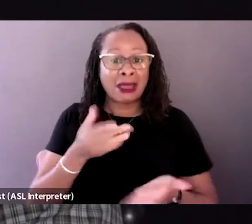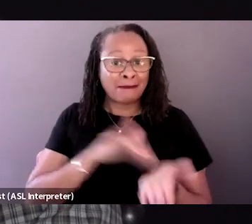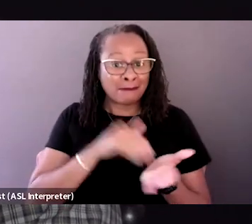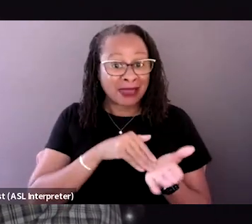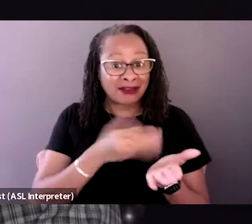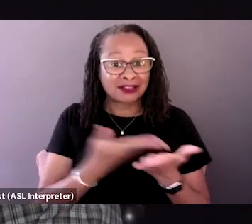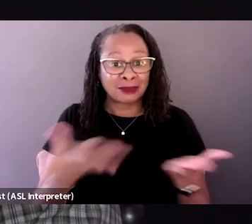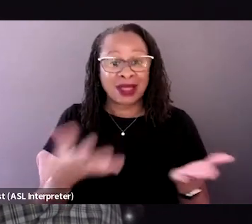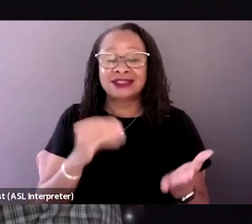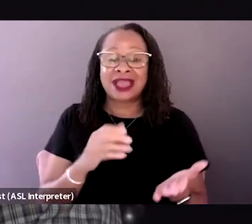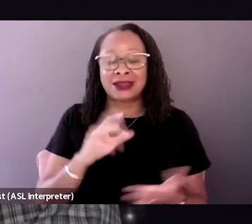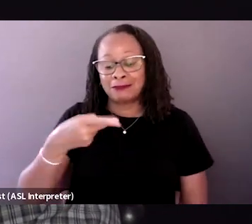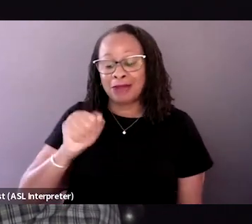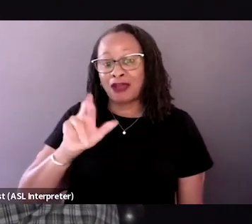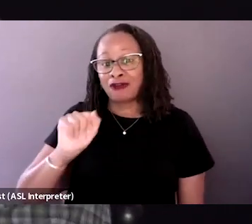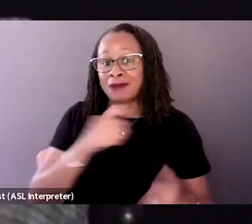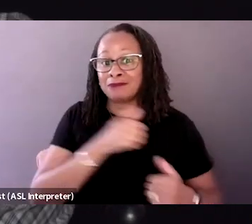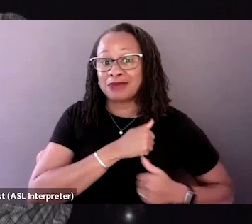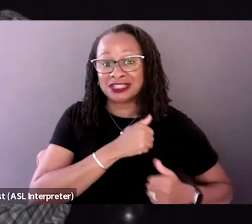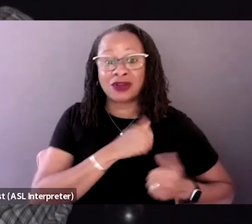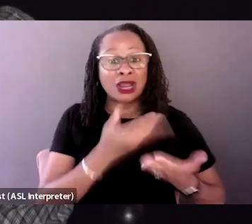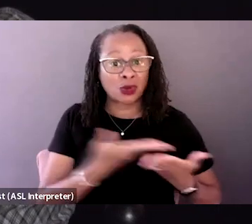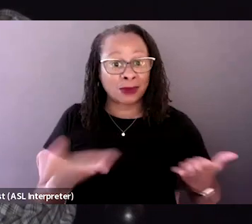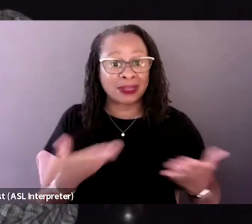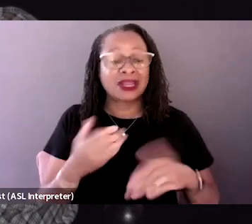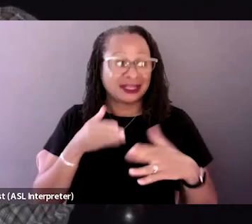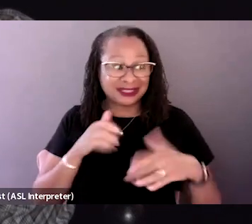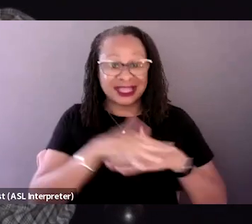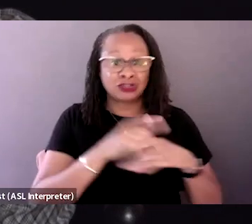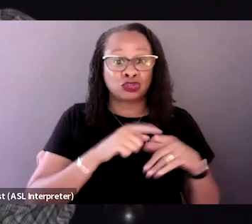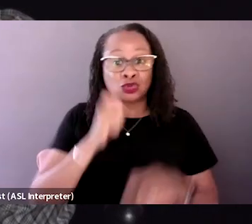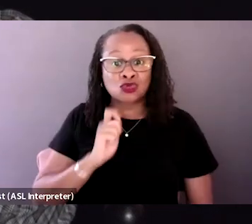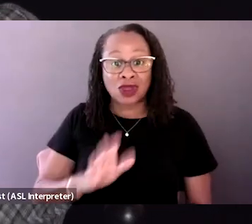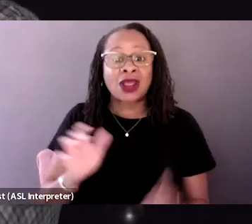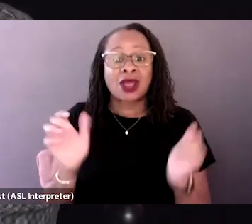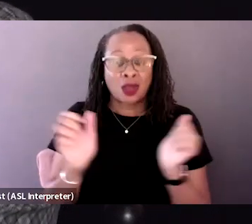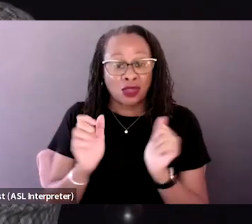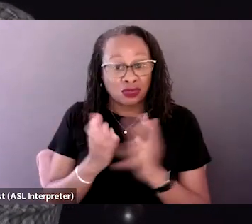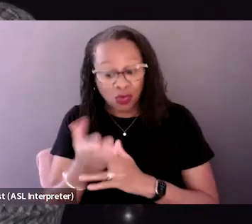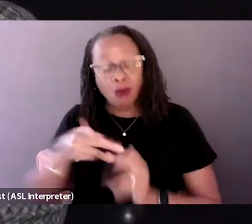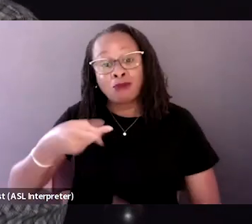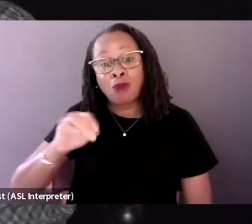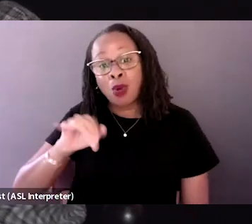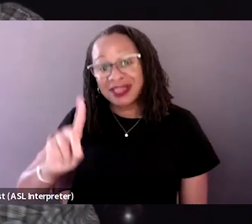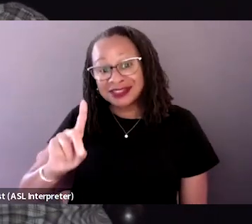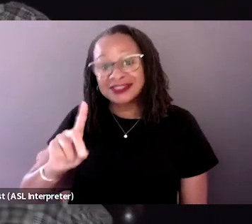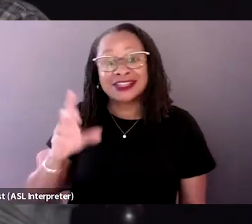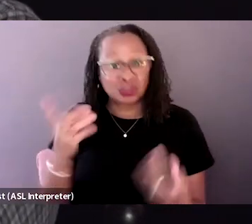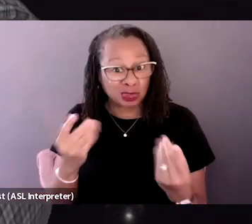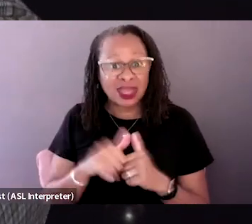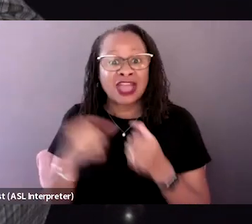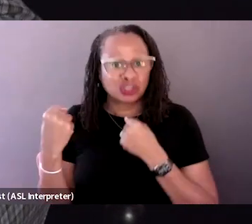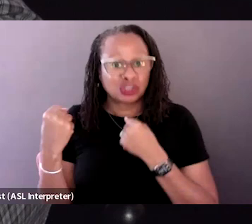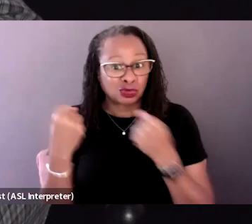and paramilitary equipment into Ukraine through Poland. And she said, "I will bring your cameras with these first aid kits." And she would